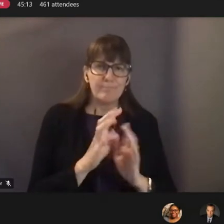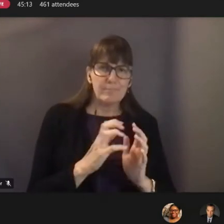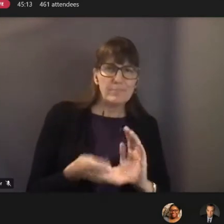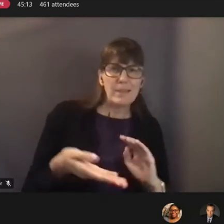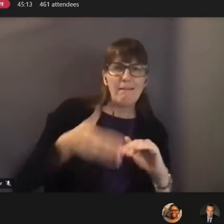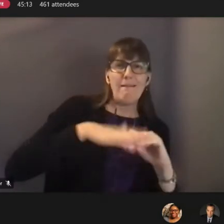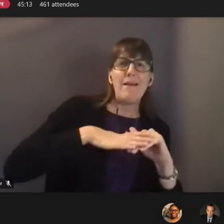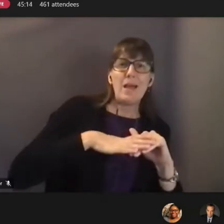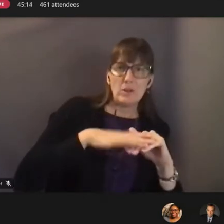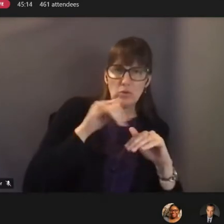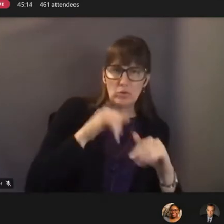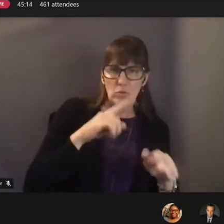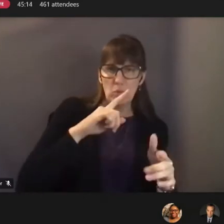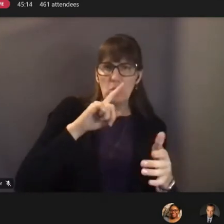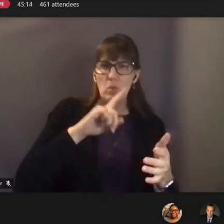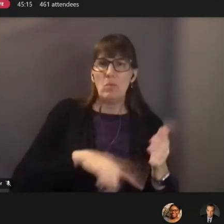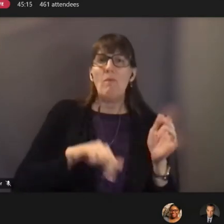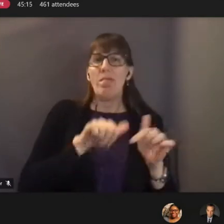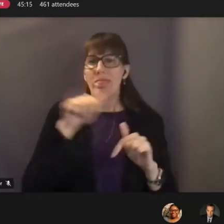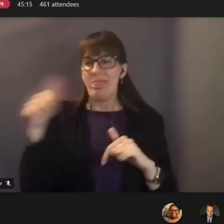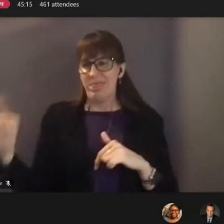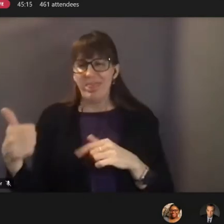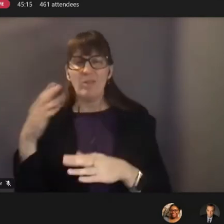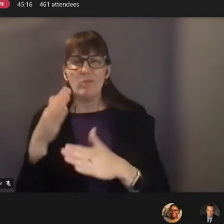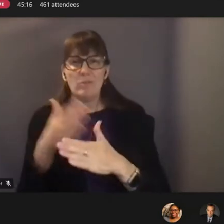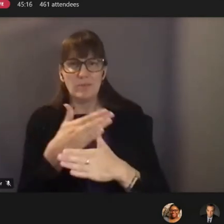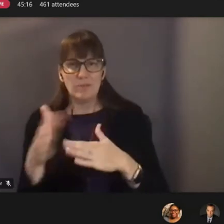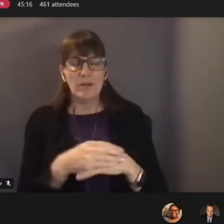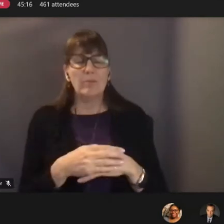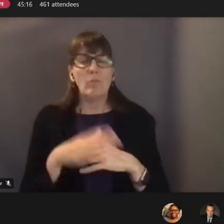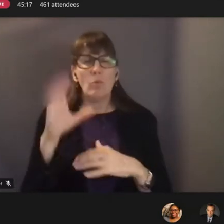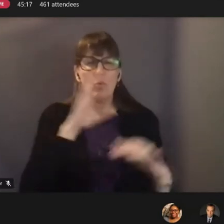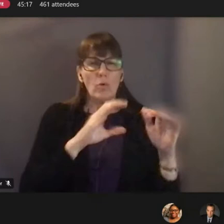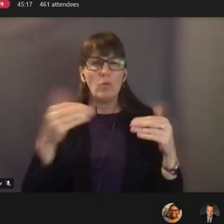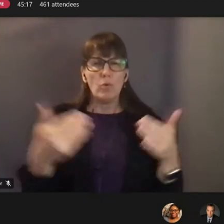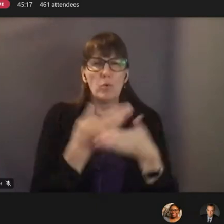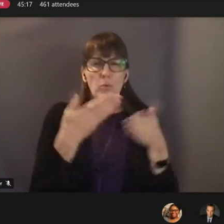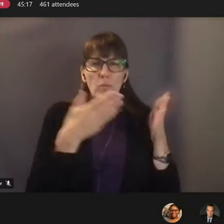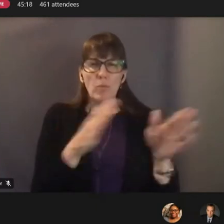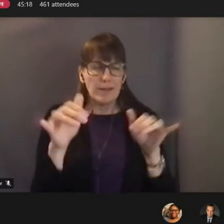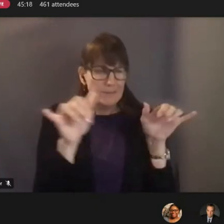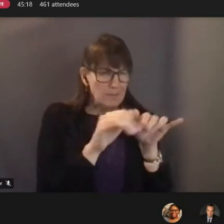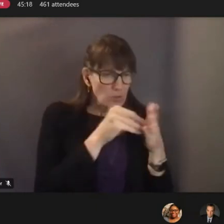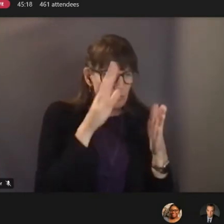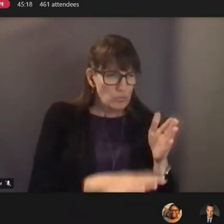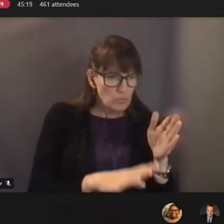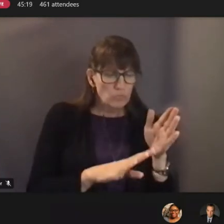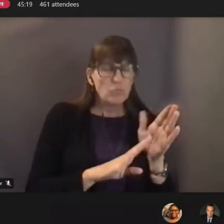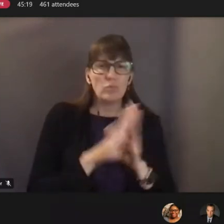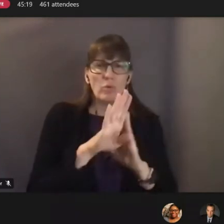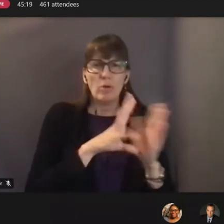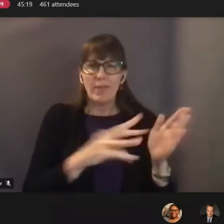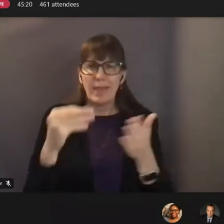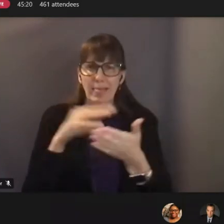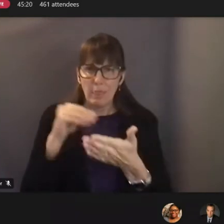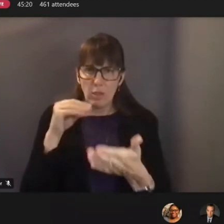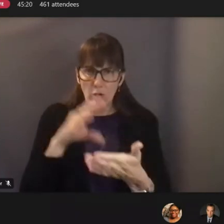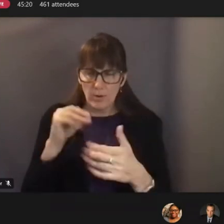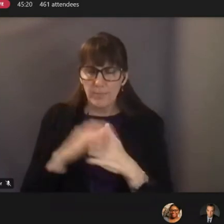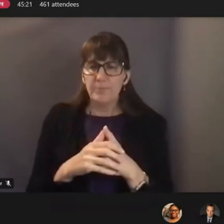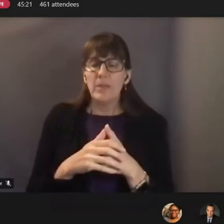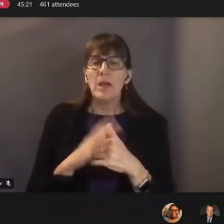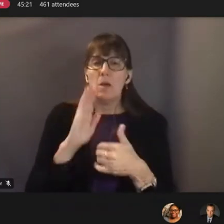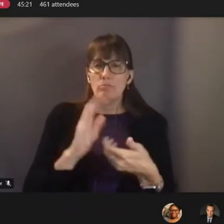work to find new ways to measure our students' growth and learning, and we'll be engaging with students and families to ensure that our measures